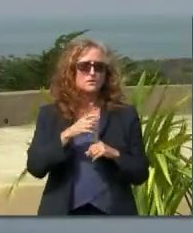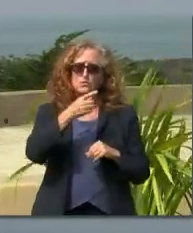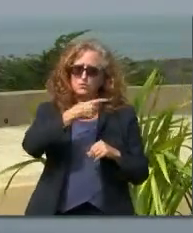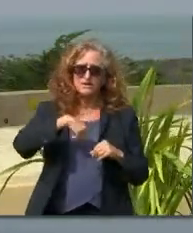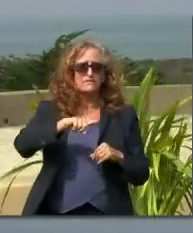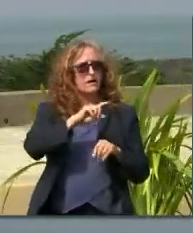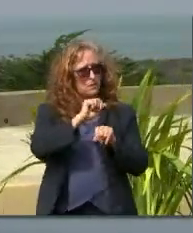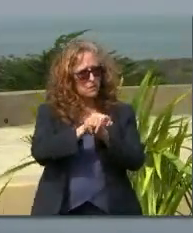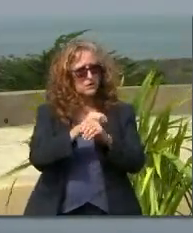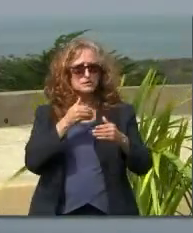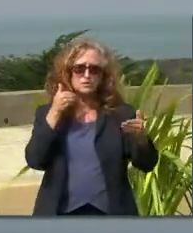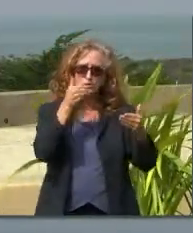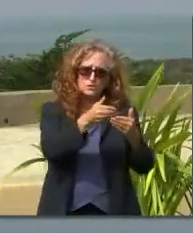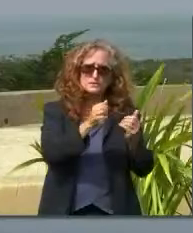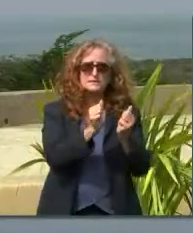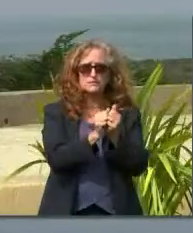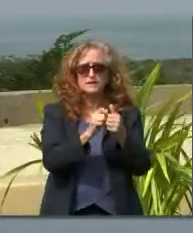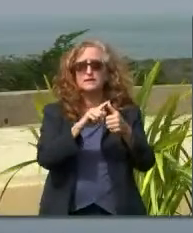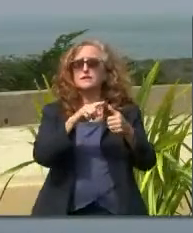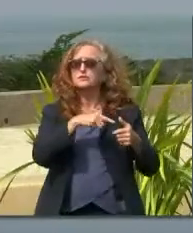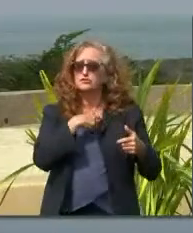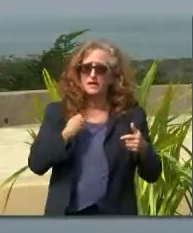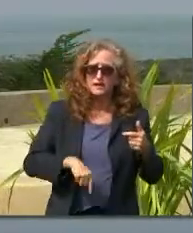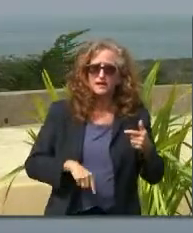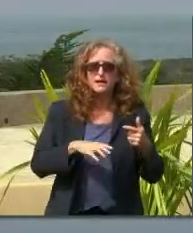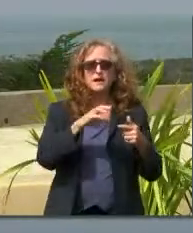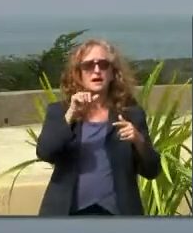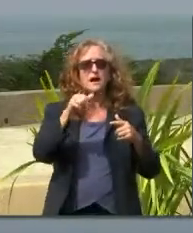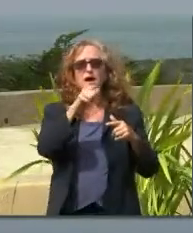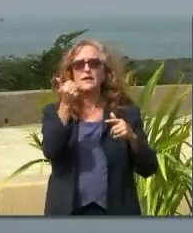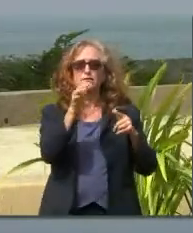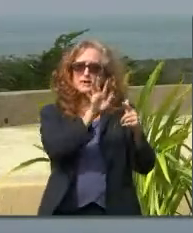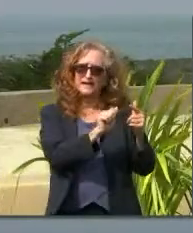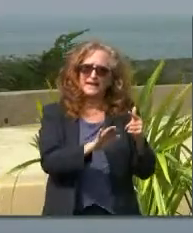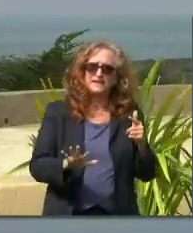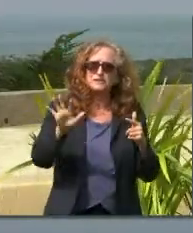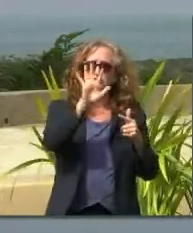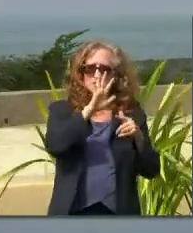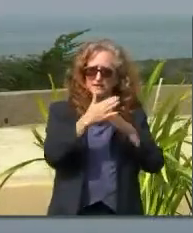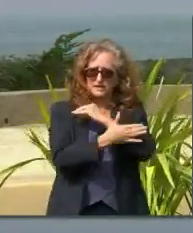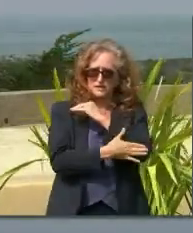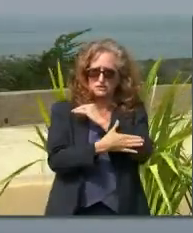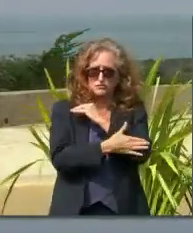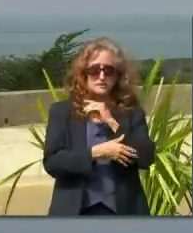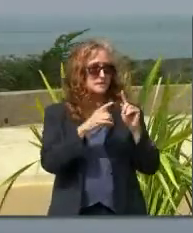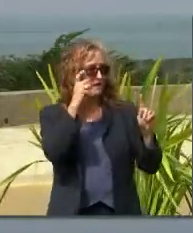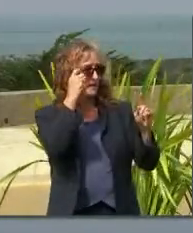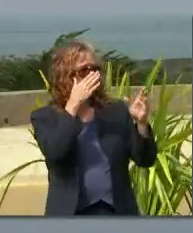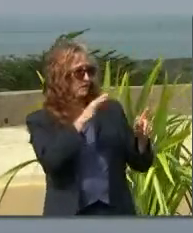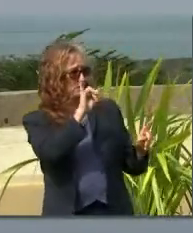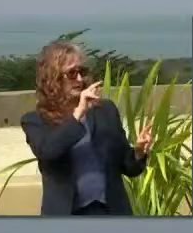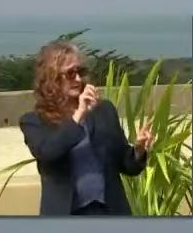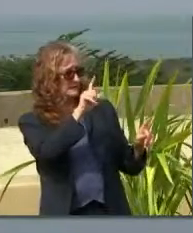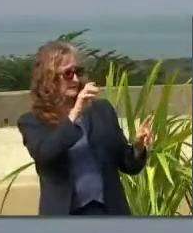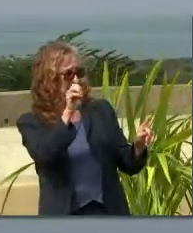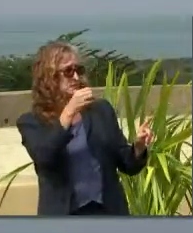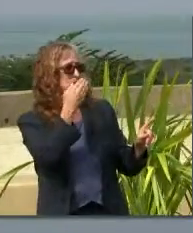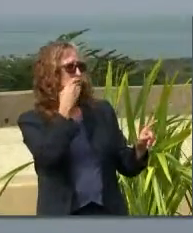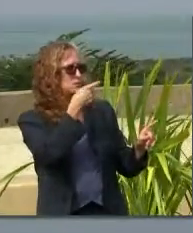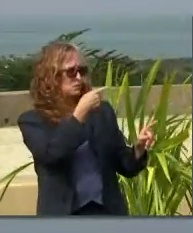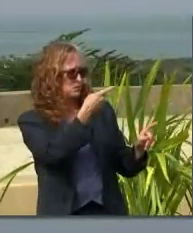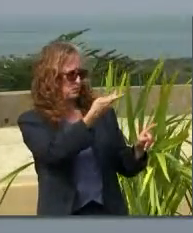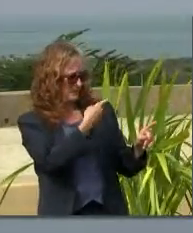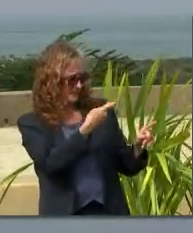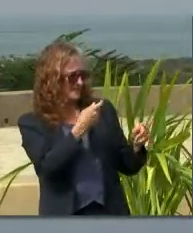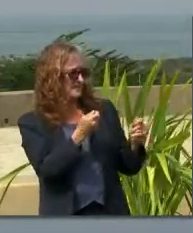collaboratively with China and other Asian nations. Perhaps, Governor Inslee, I know you and I spent a lot of time even